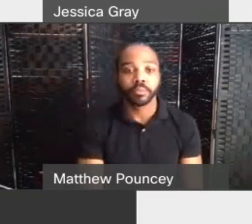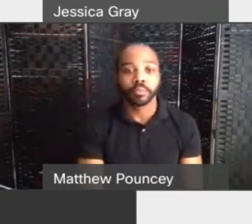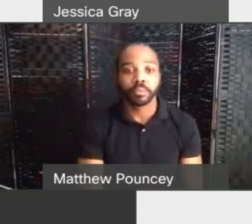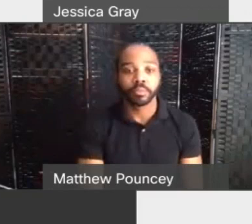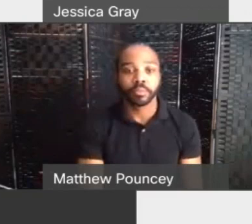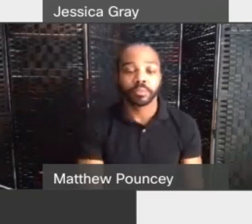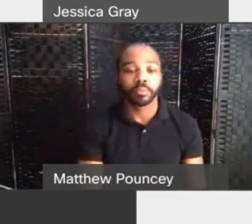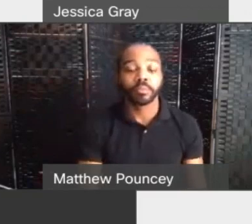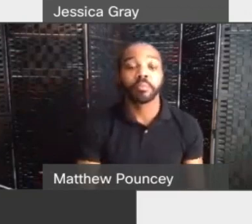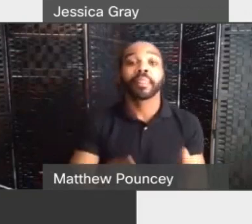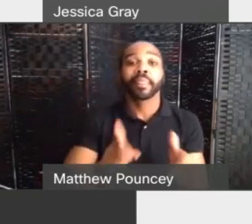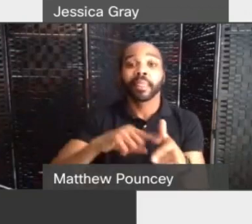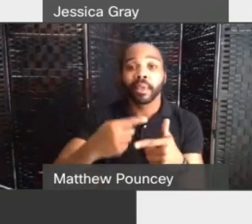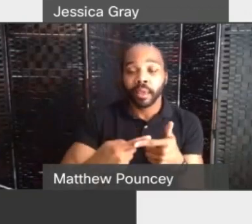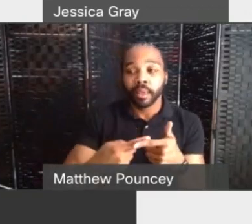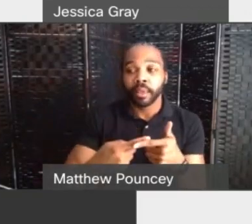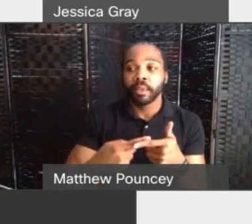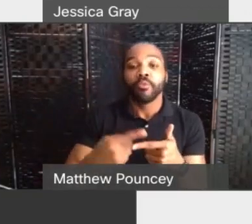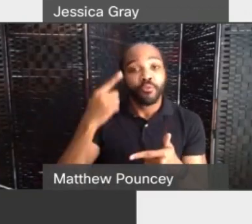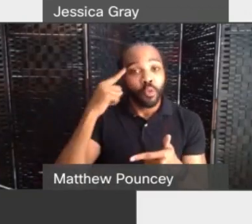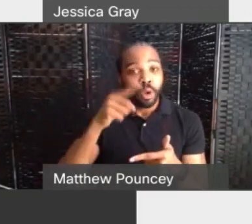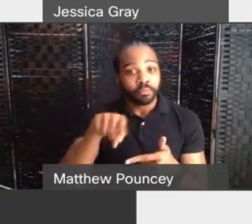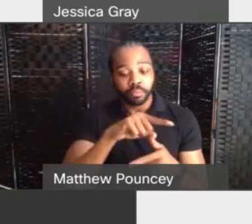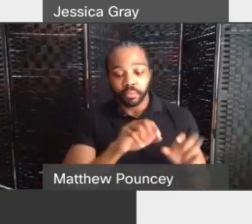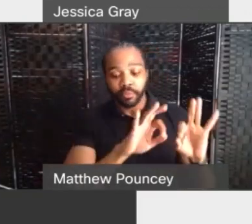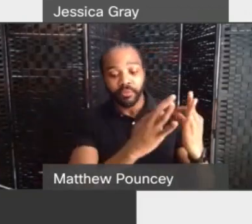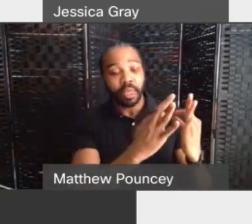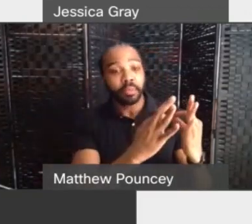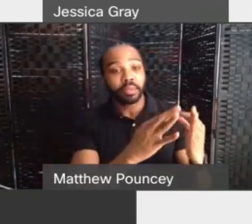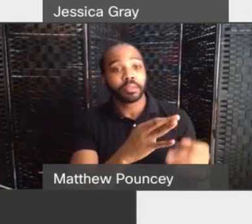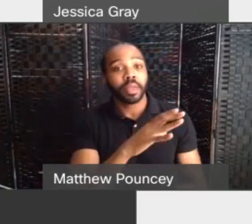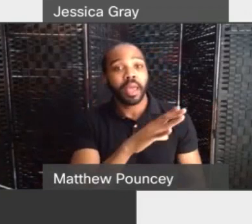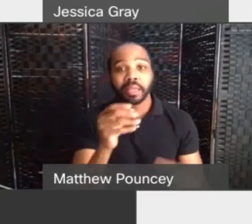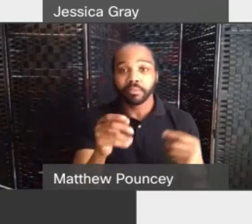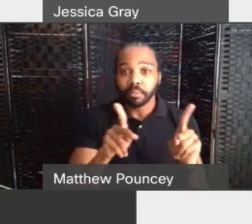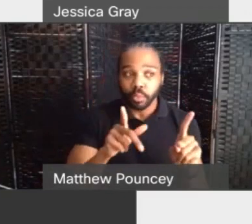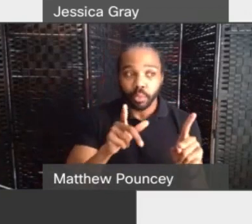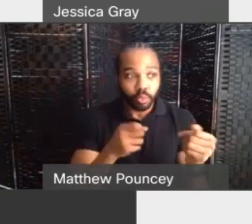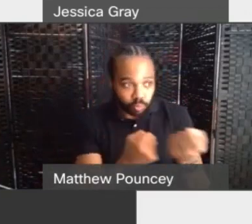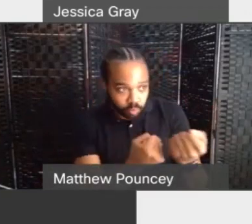And then for families and supporters of people,